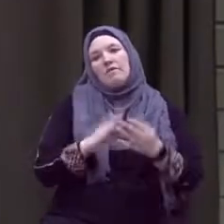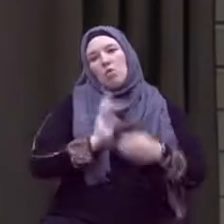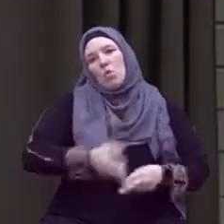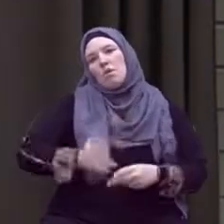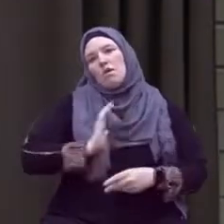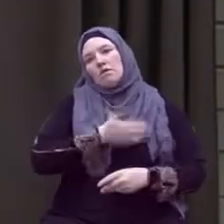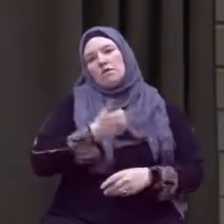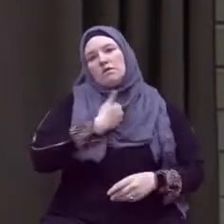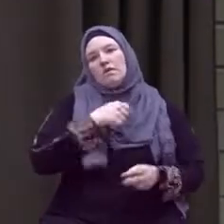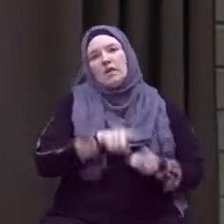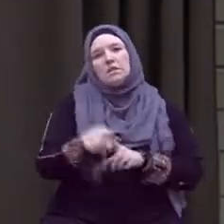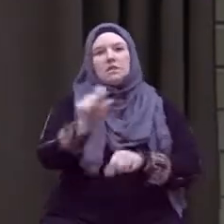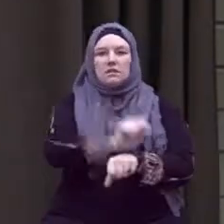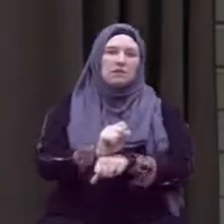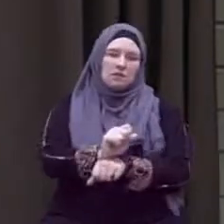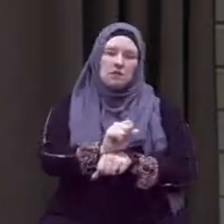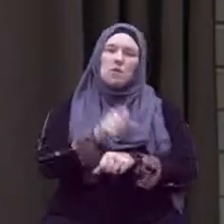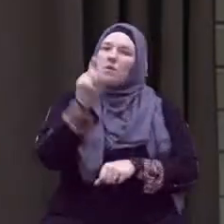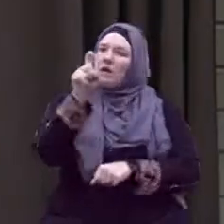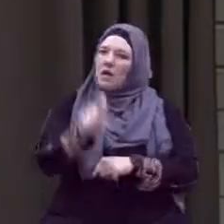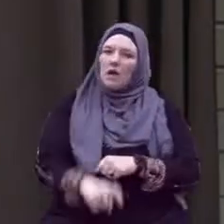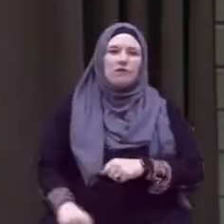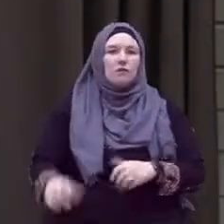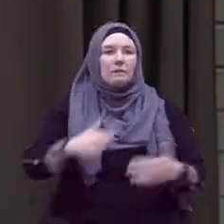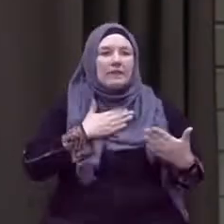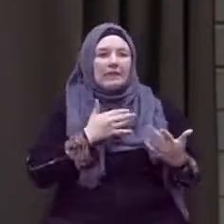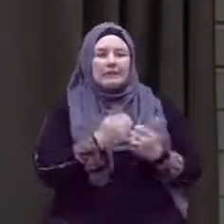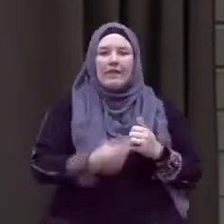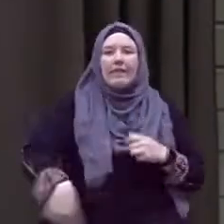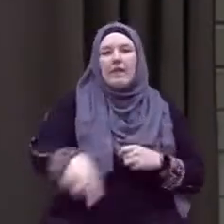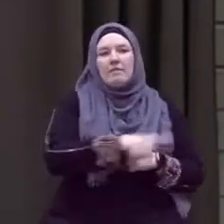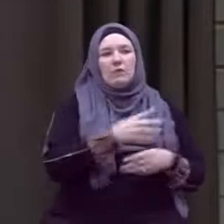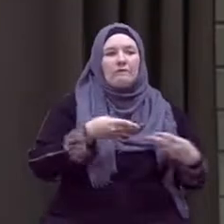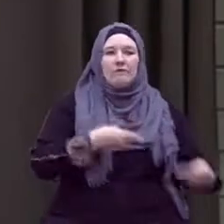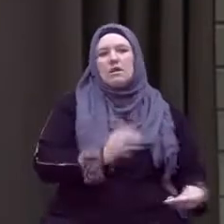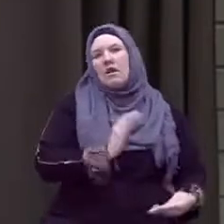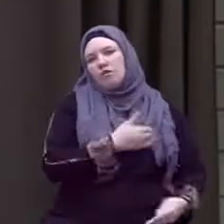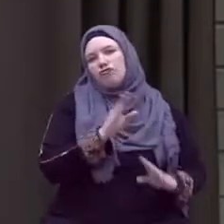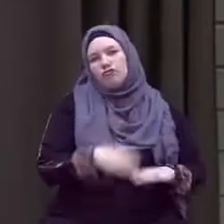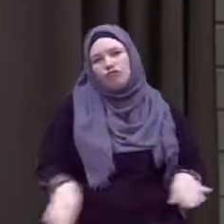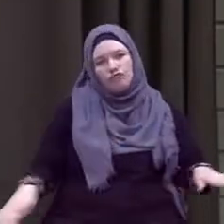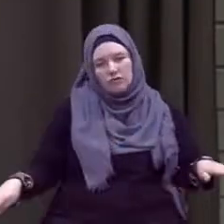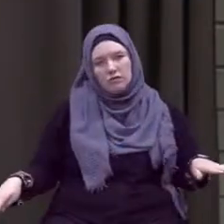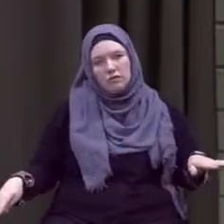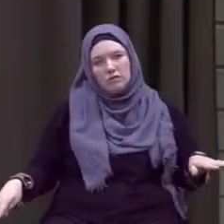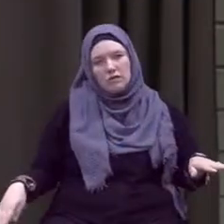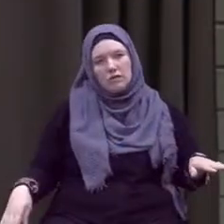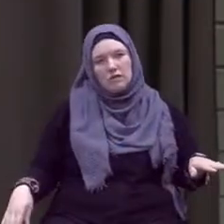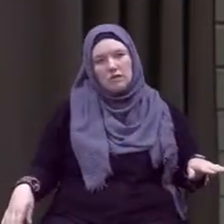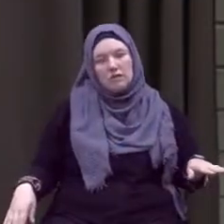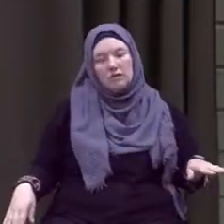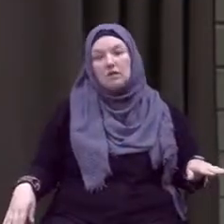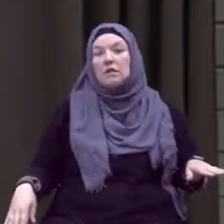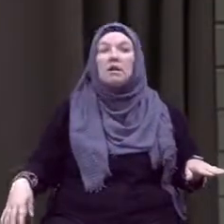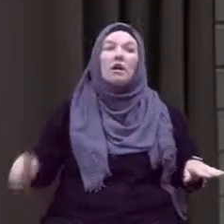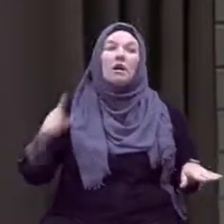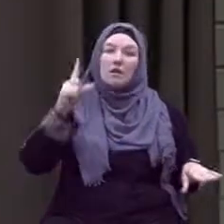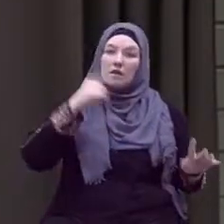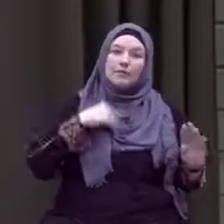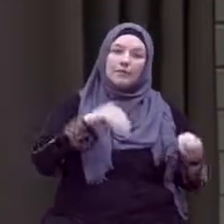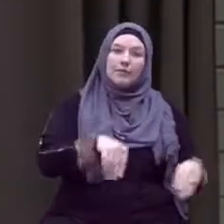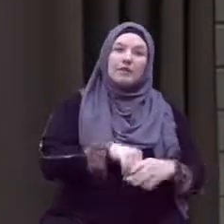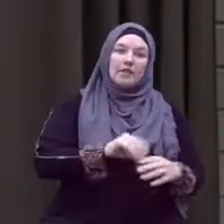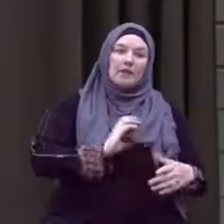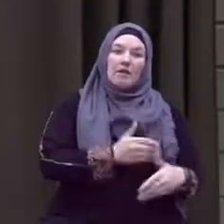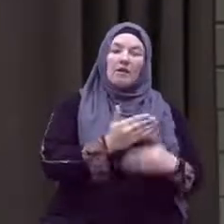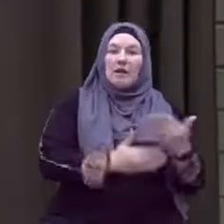slaves. We have to please them to feed our children, even though Allah has put into our